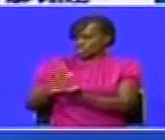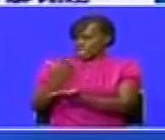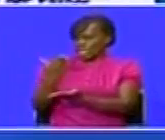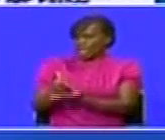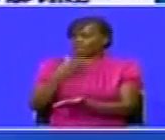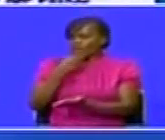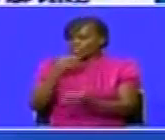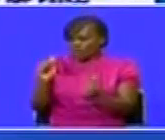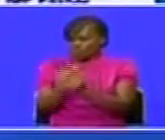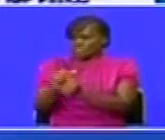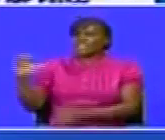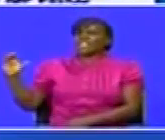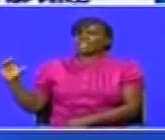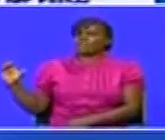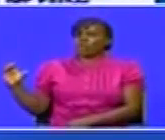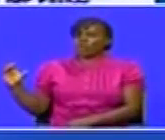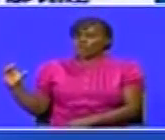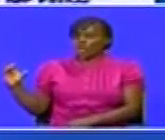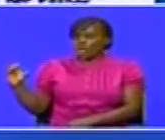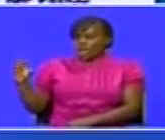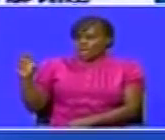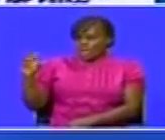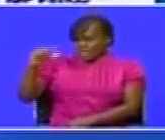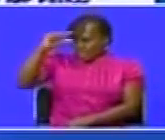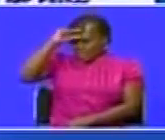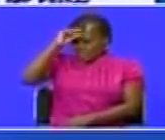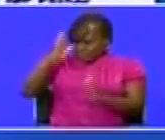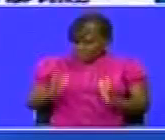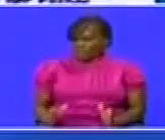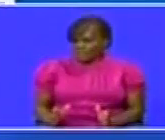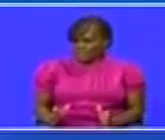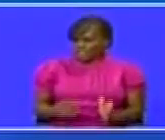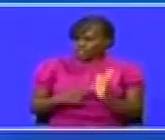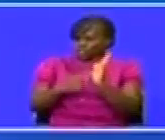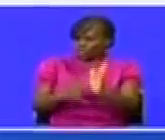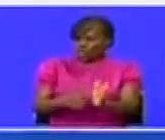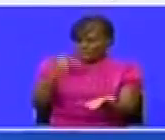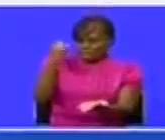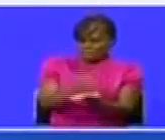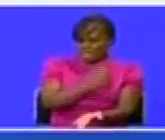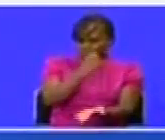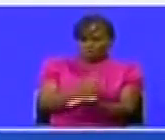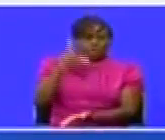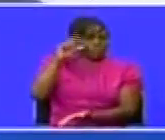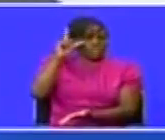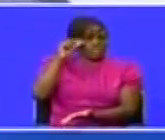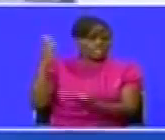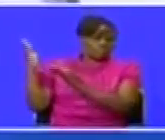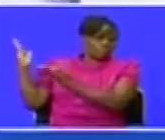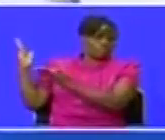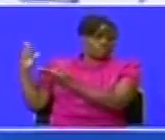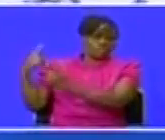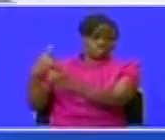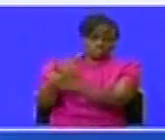with Clifford Karanja Waititu. The Kiambu governors produced in court these passport photographs taken on various dates